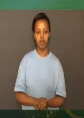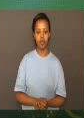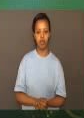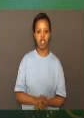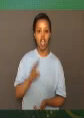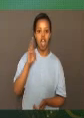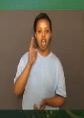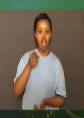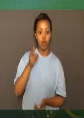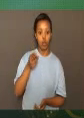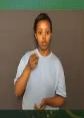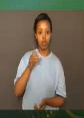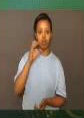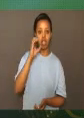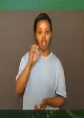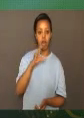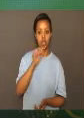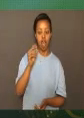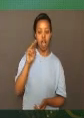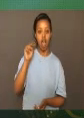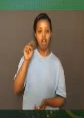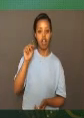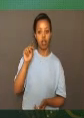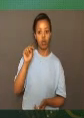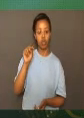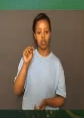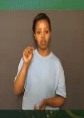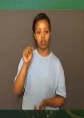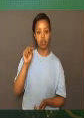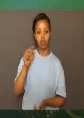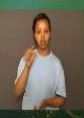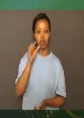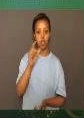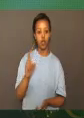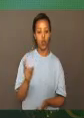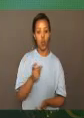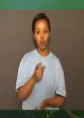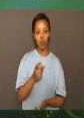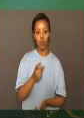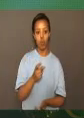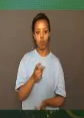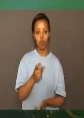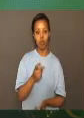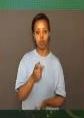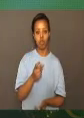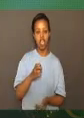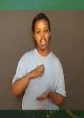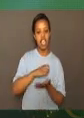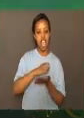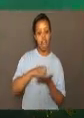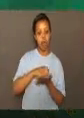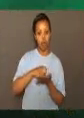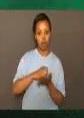Hydrogen, carbon, and nitrogen are a few examples of elements.